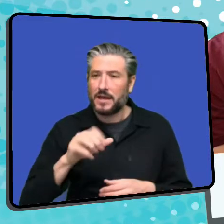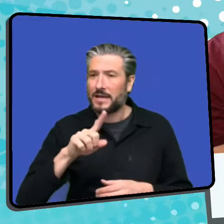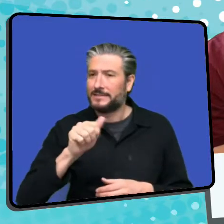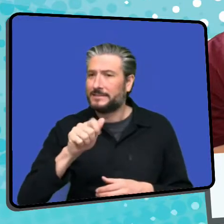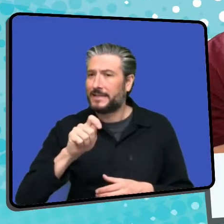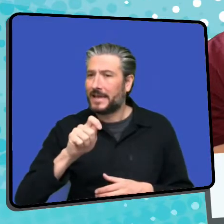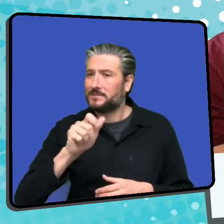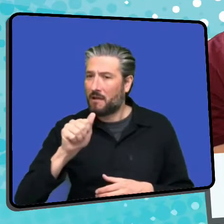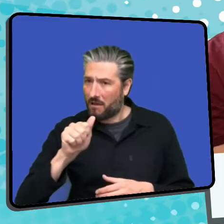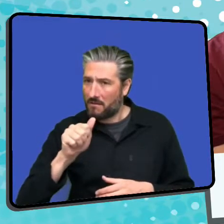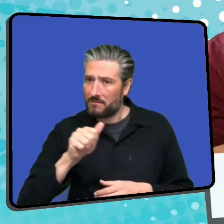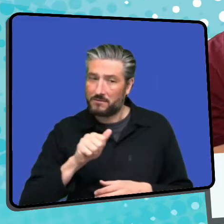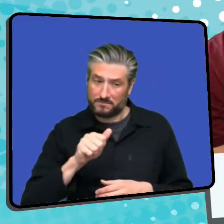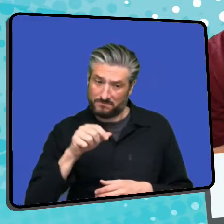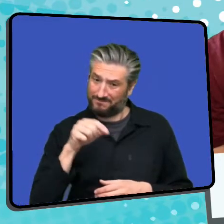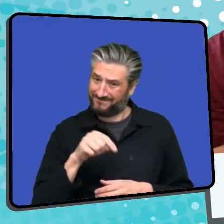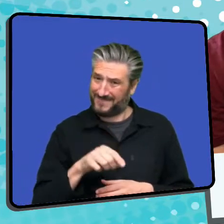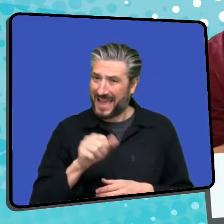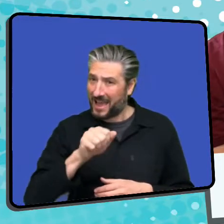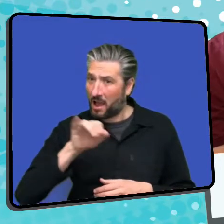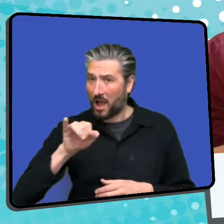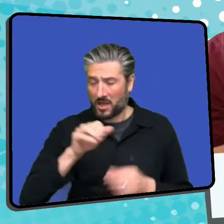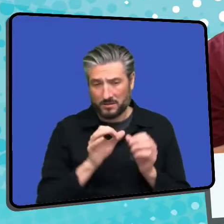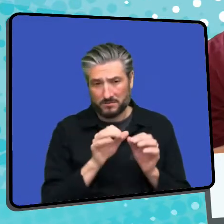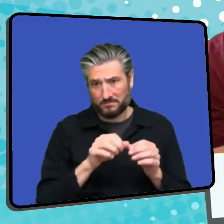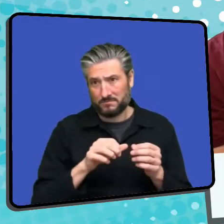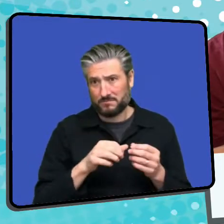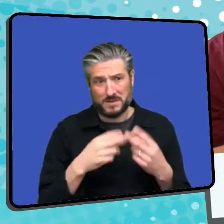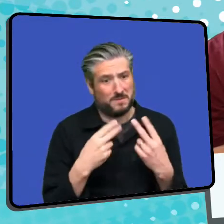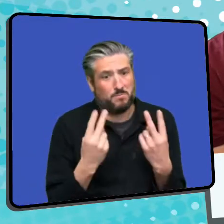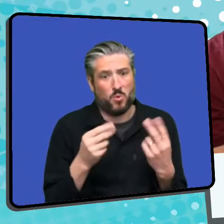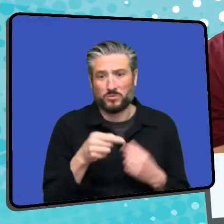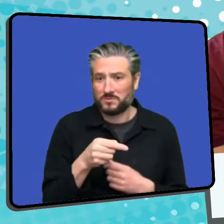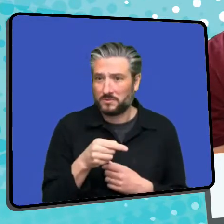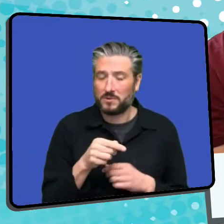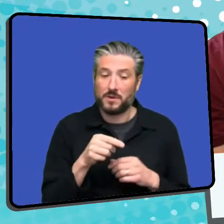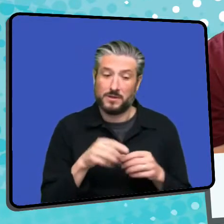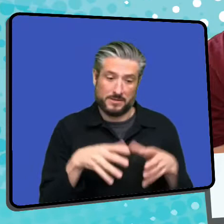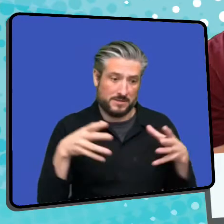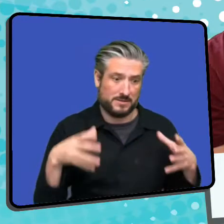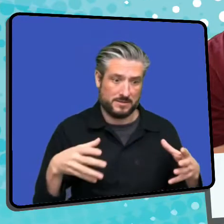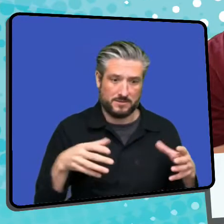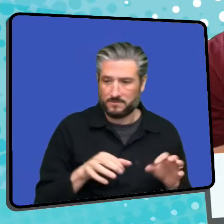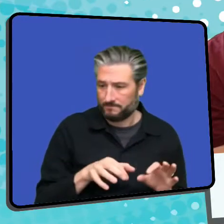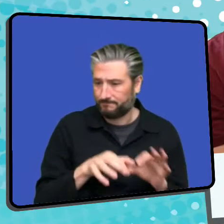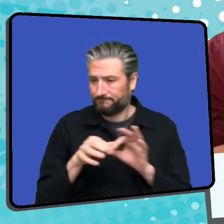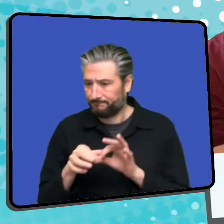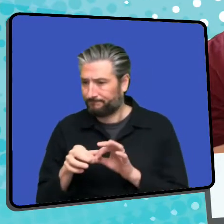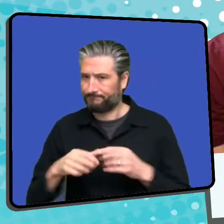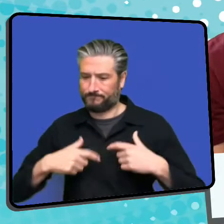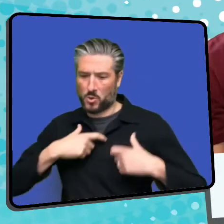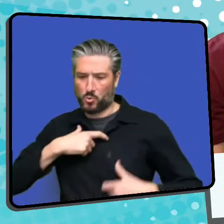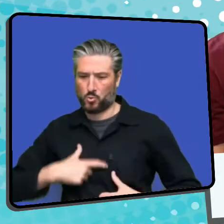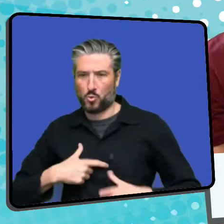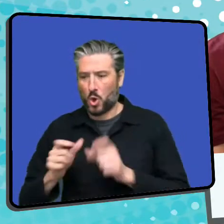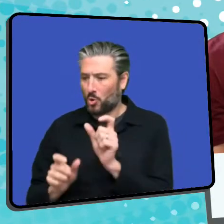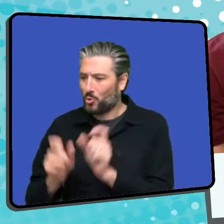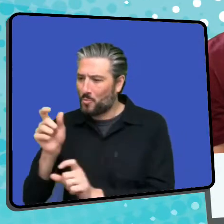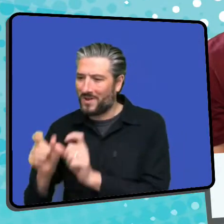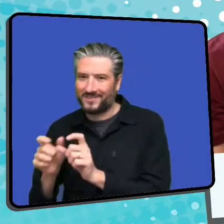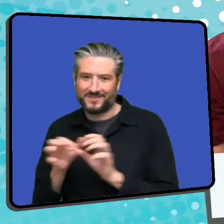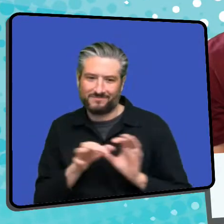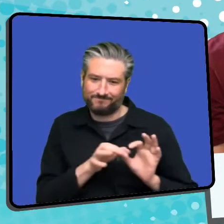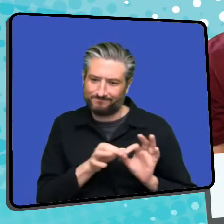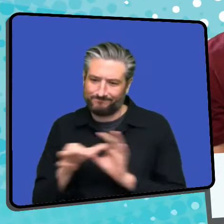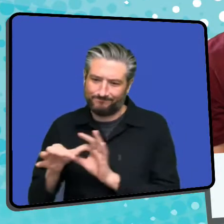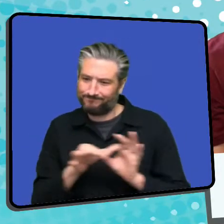connecting businesses and humans to tech, right? Be that bridge, know how to talk to the both sides. I think that's more important